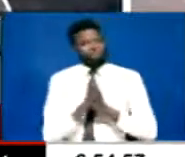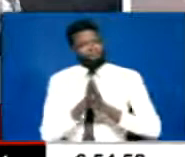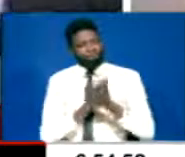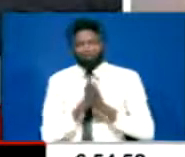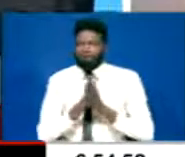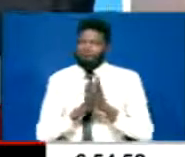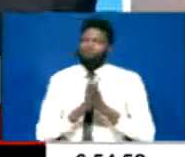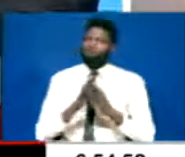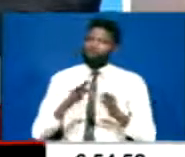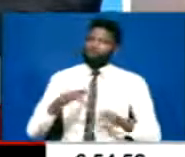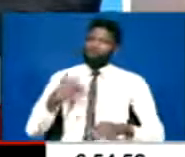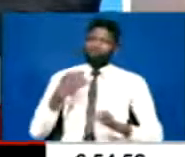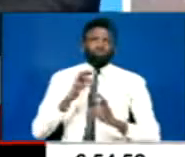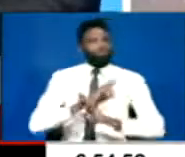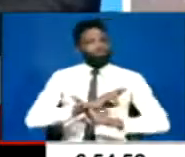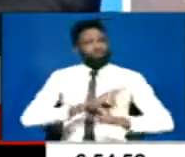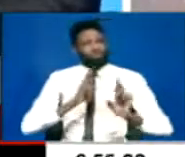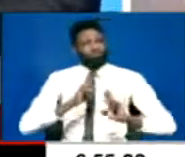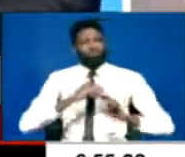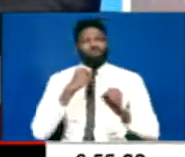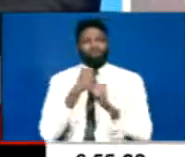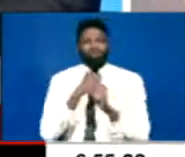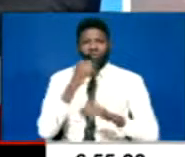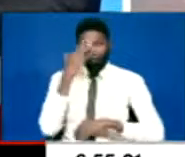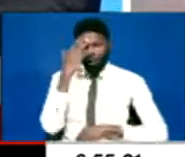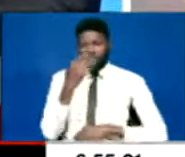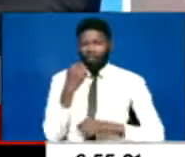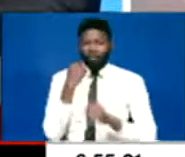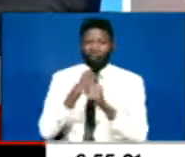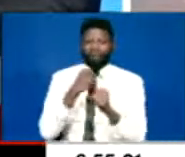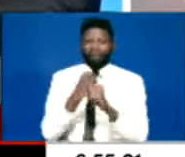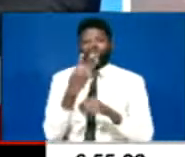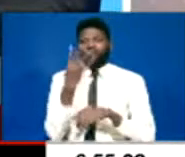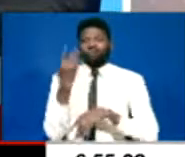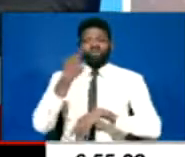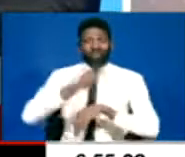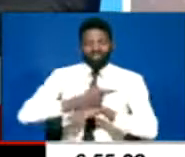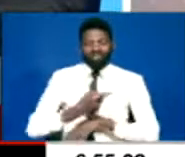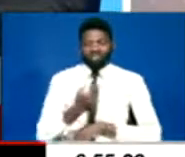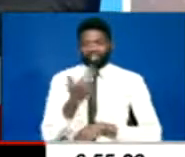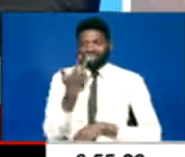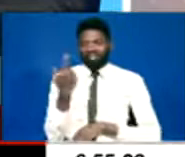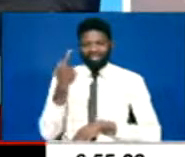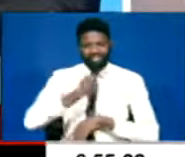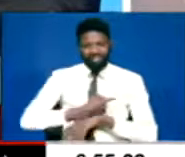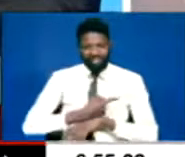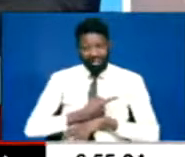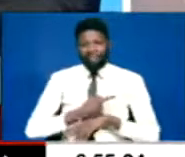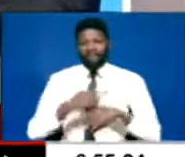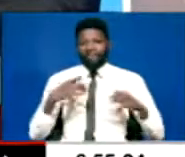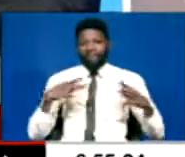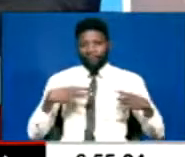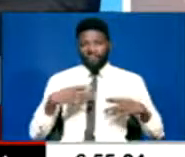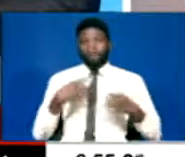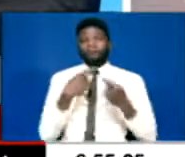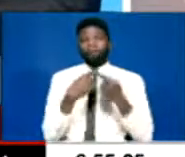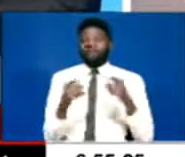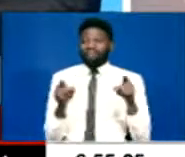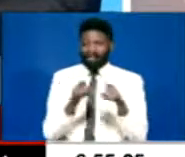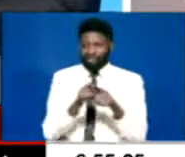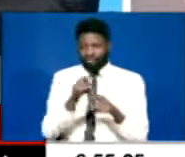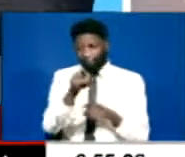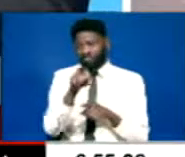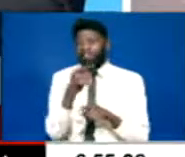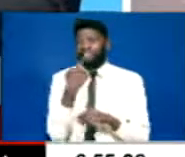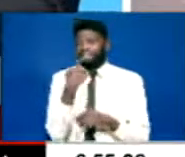you know, ready to work, considering you're only working for 4 days, then you have a 3-day break. But on the flip side, again, as you put it, Kyria, is our country ready